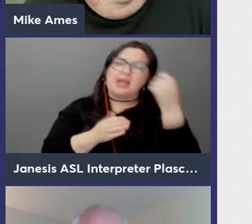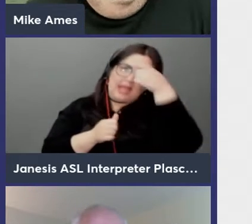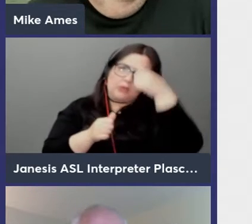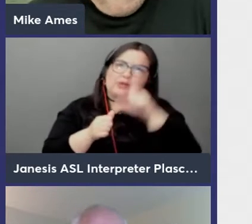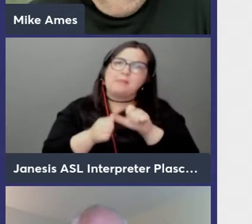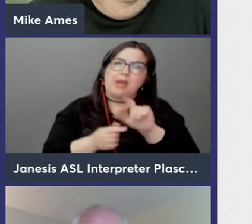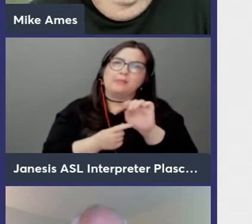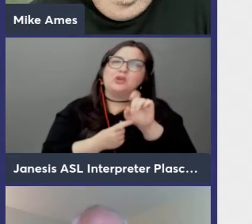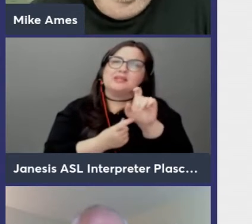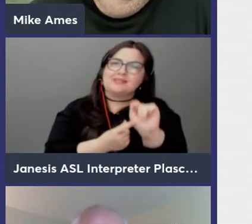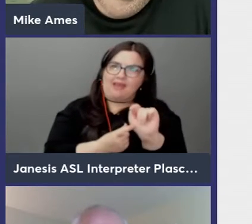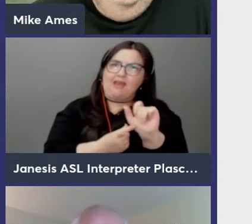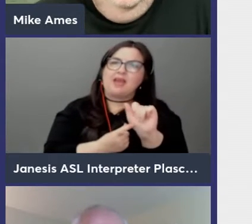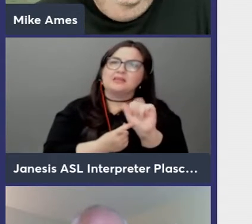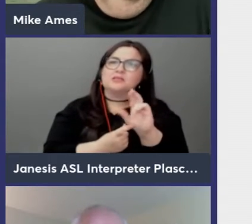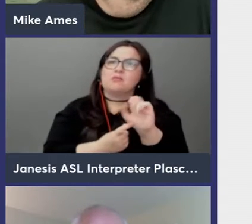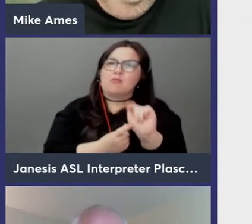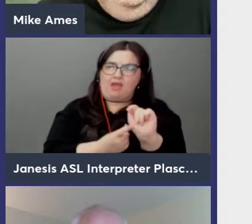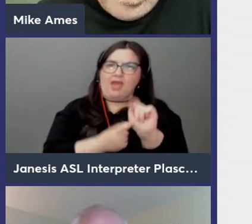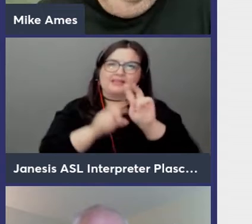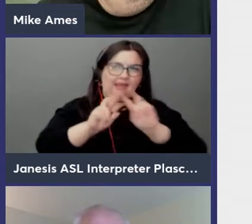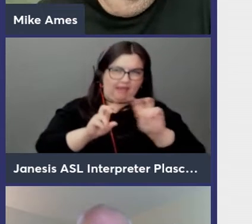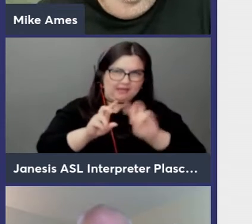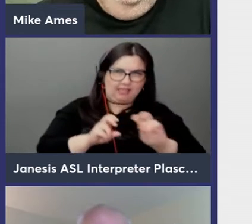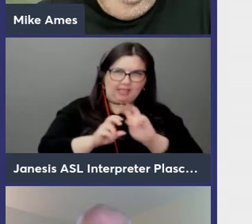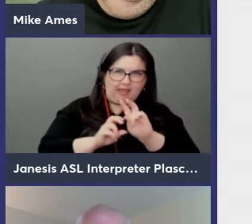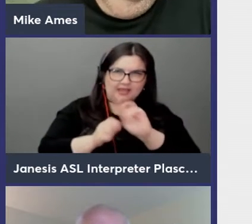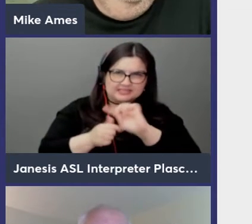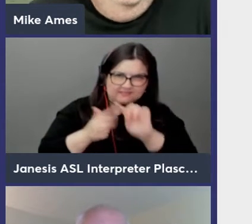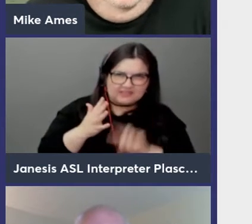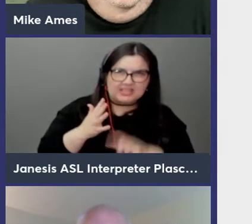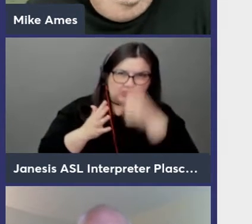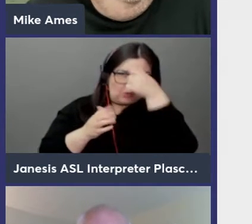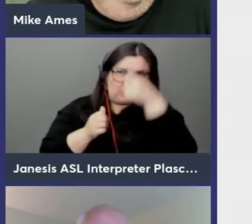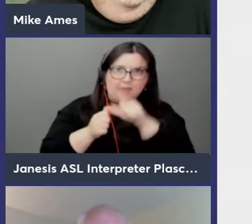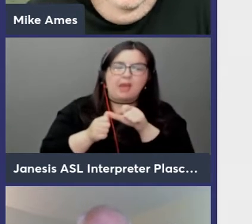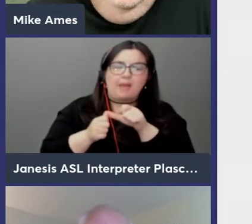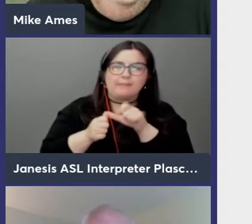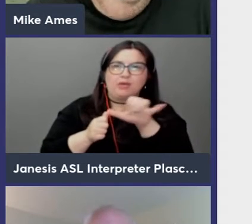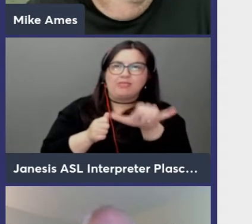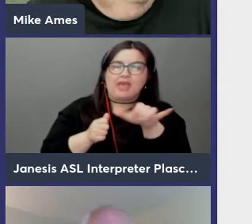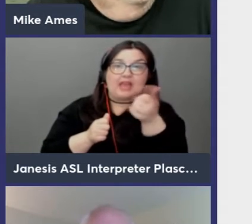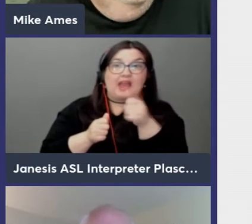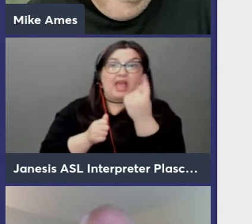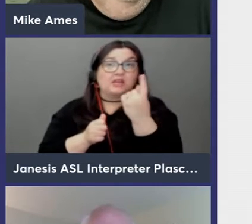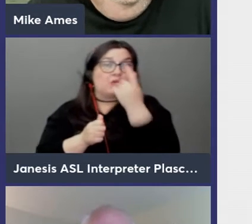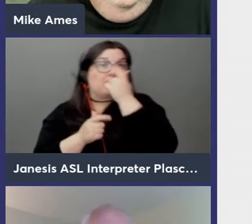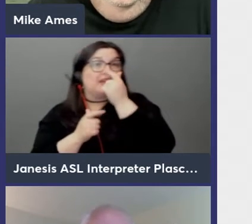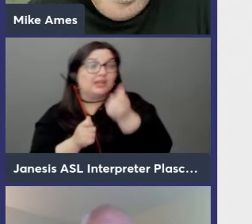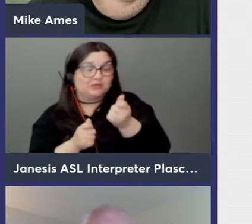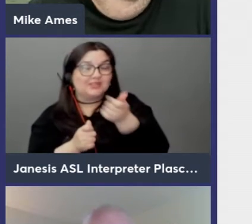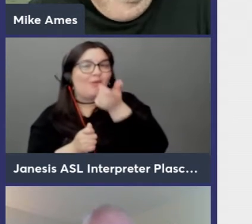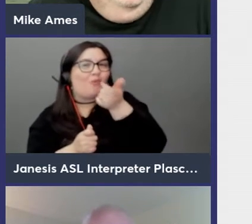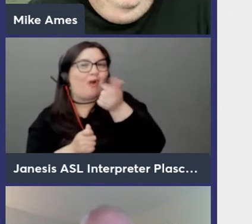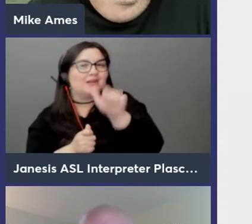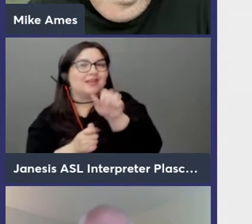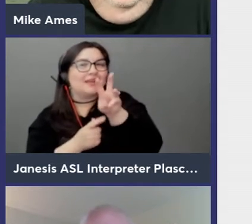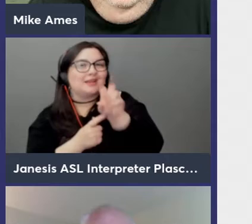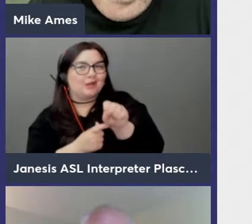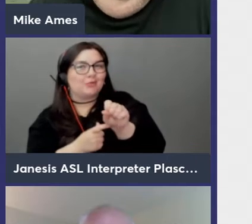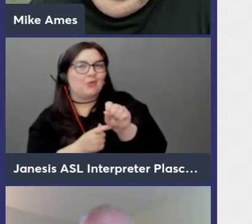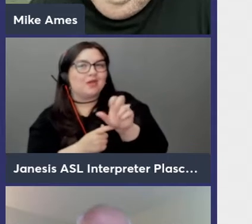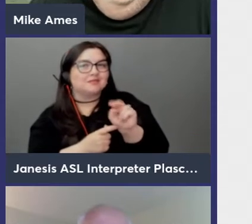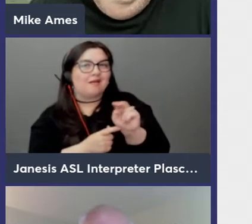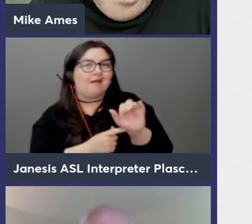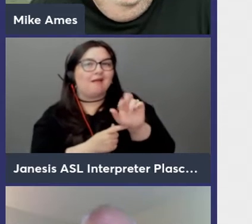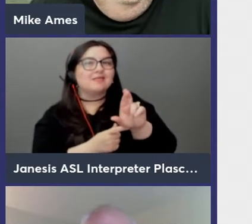textract analyze feature, right? So anybody who's interested in that should go check out that AWS on Air episode back then,